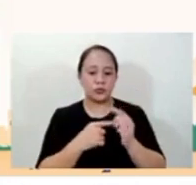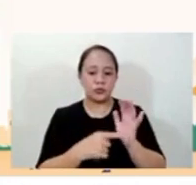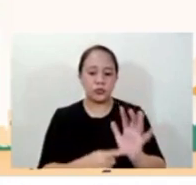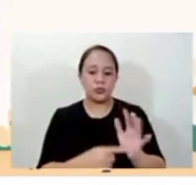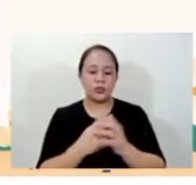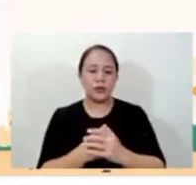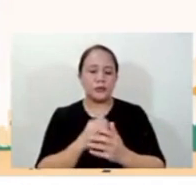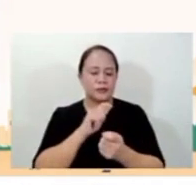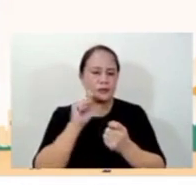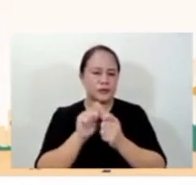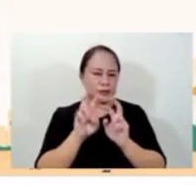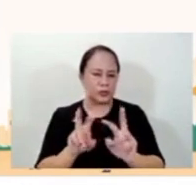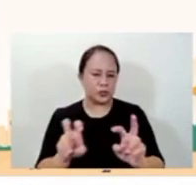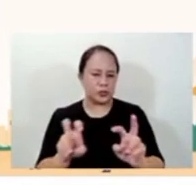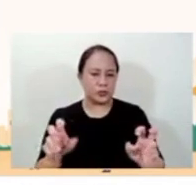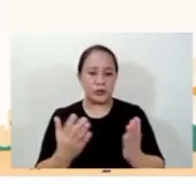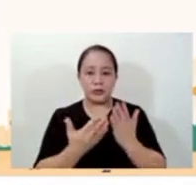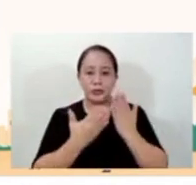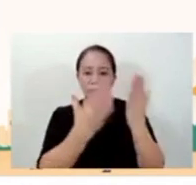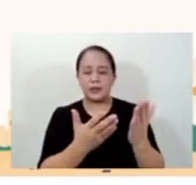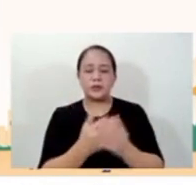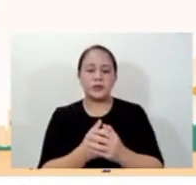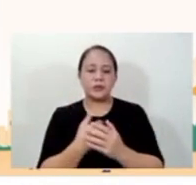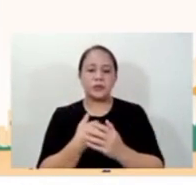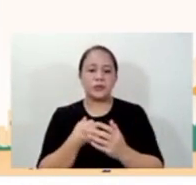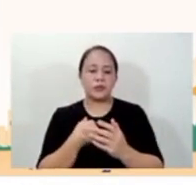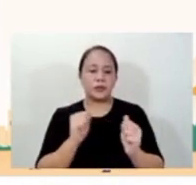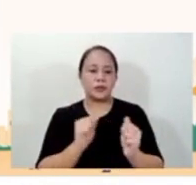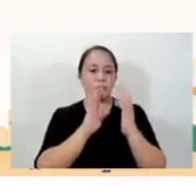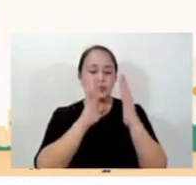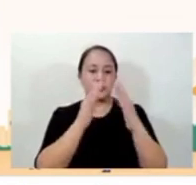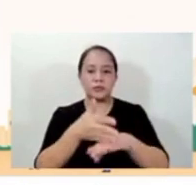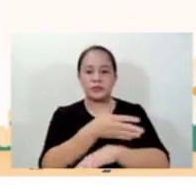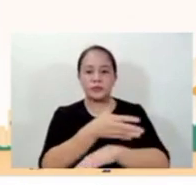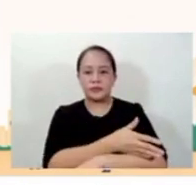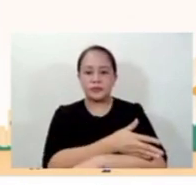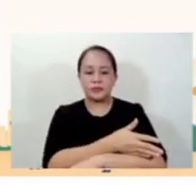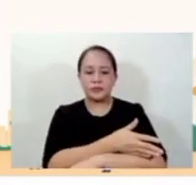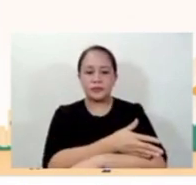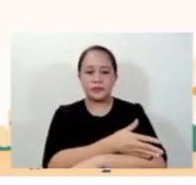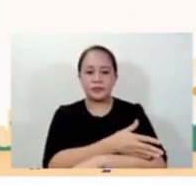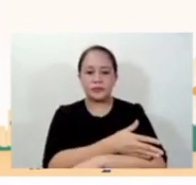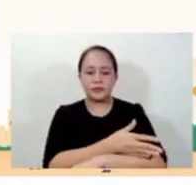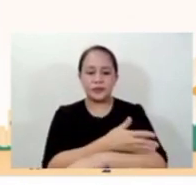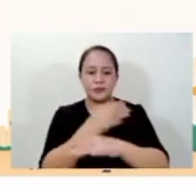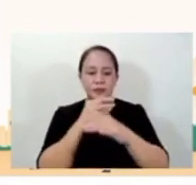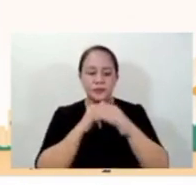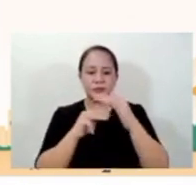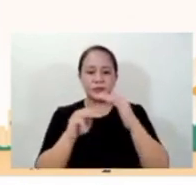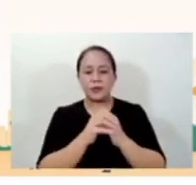country-specific analysis and recommendations with approaches to improving motivation, workload